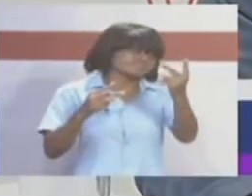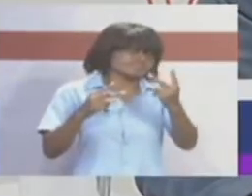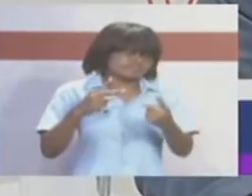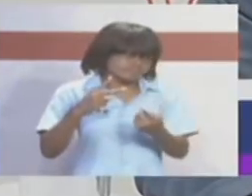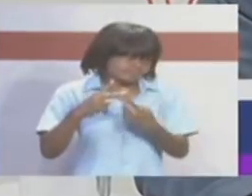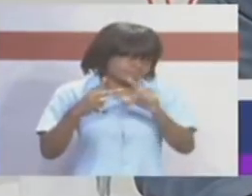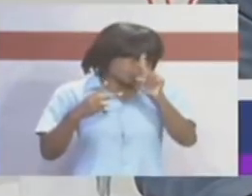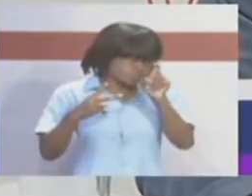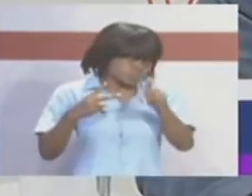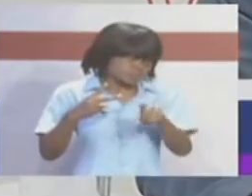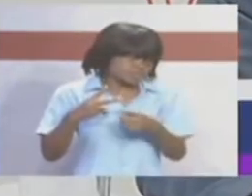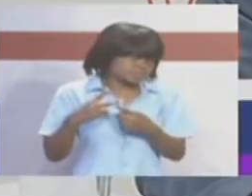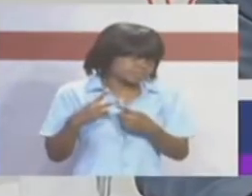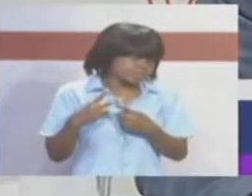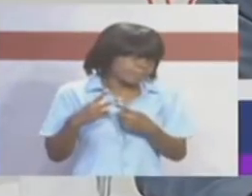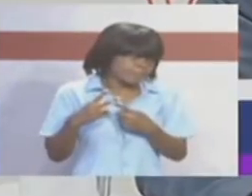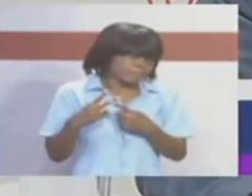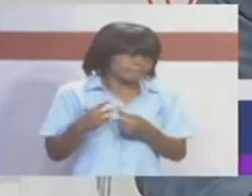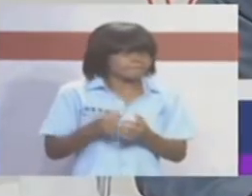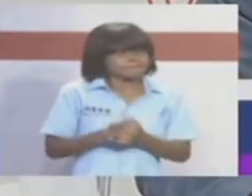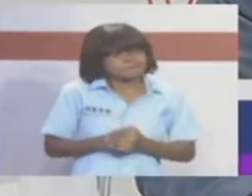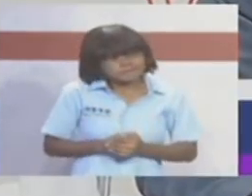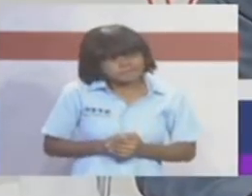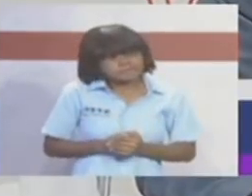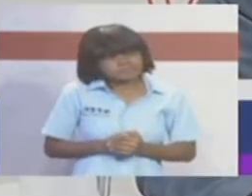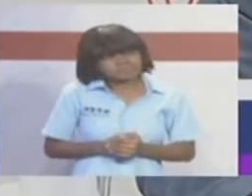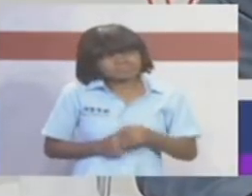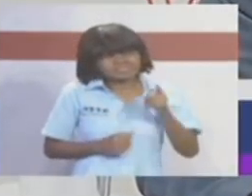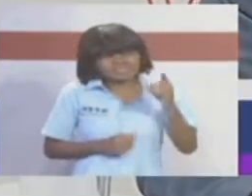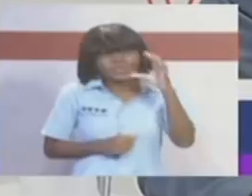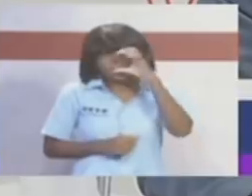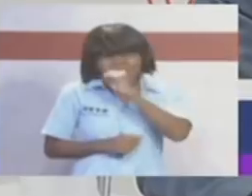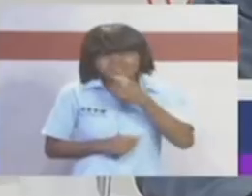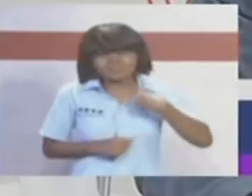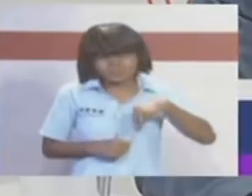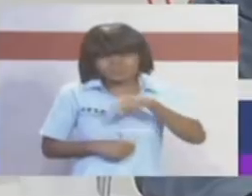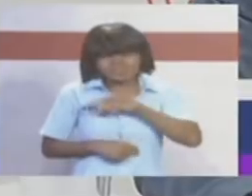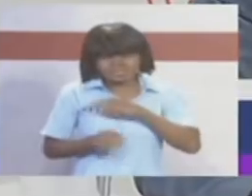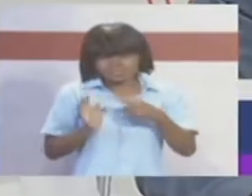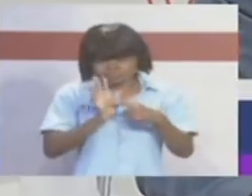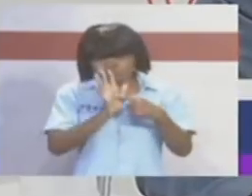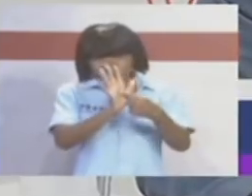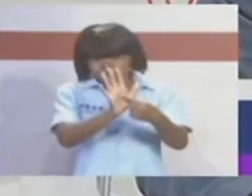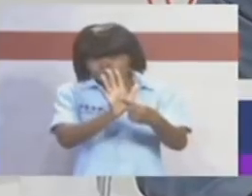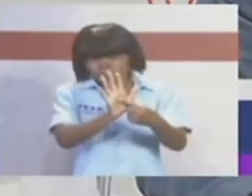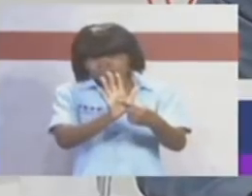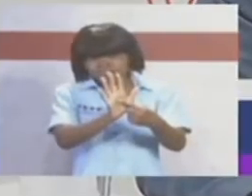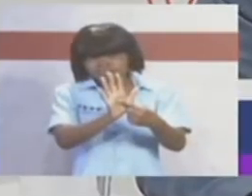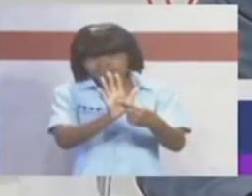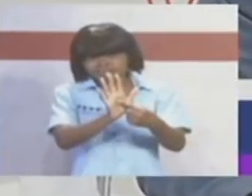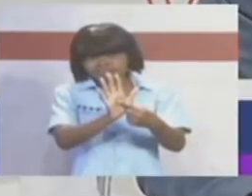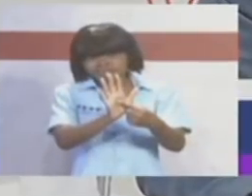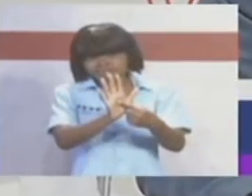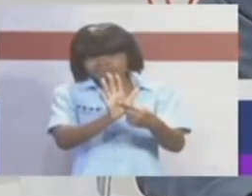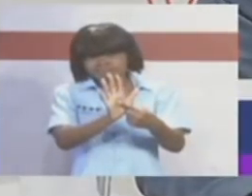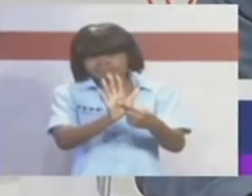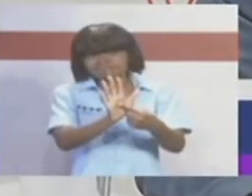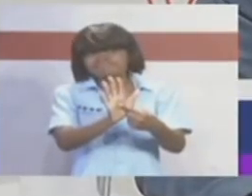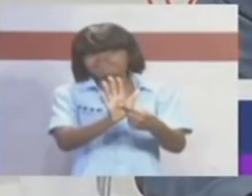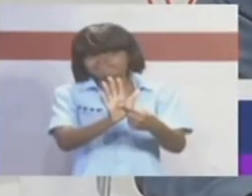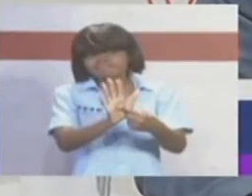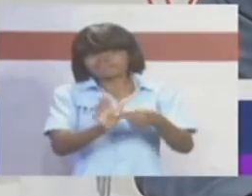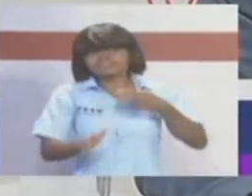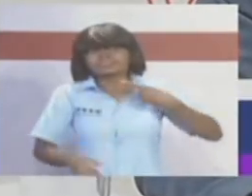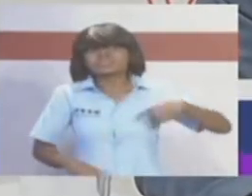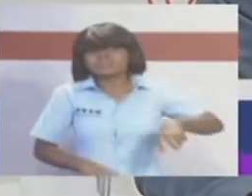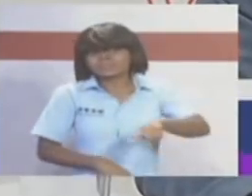may have missed it, because we did show the overall direction in which the cumulative cases